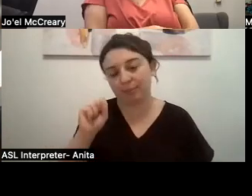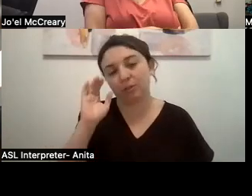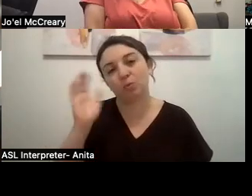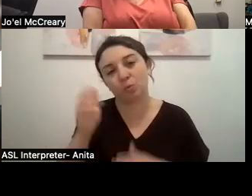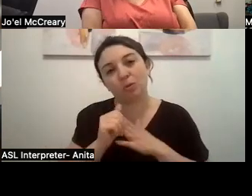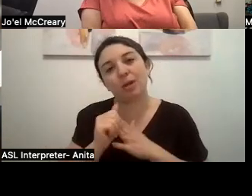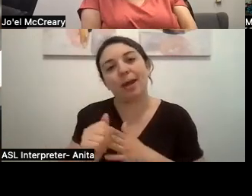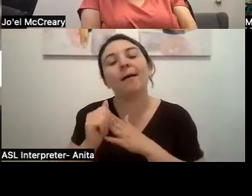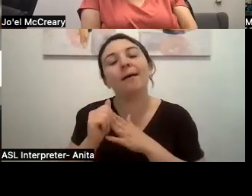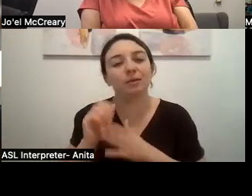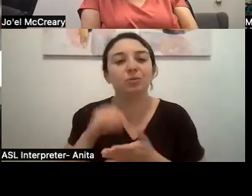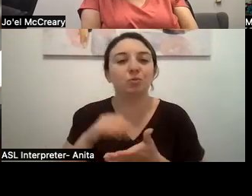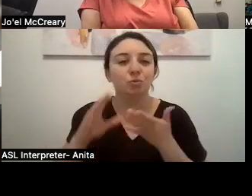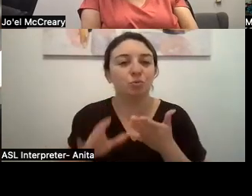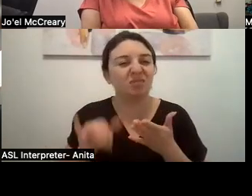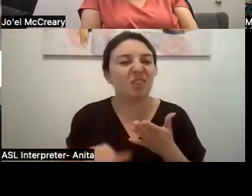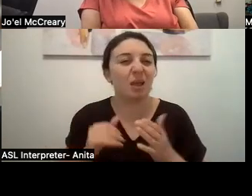through that process.